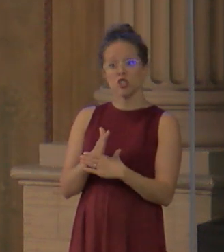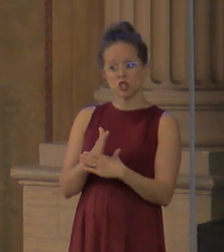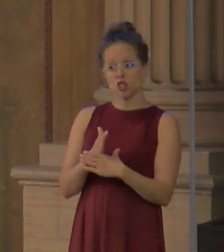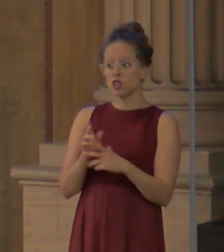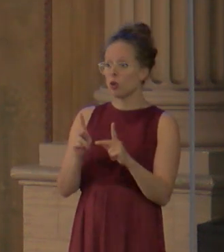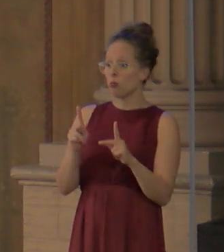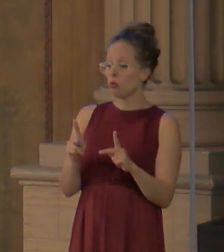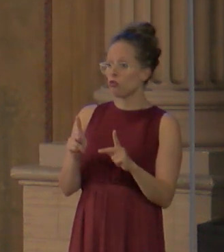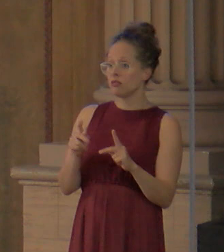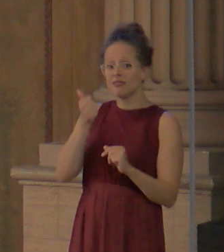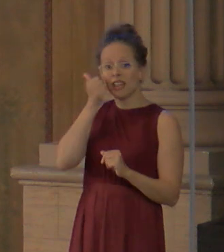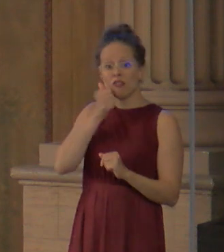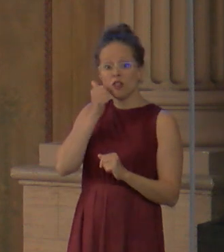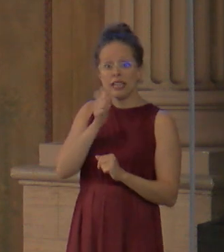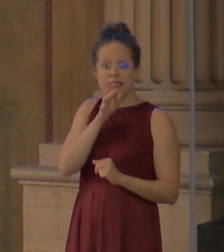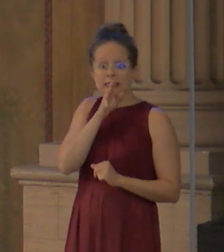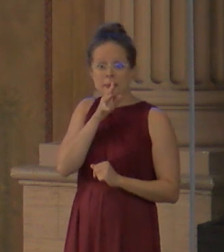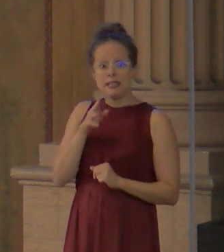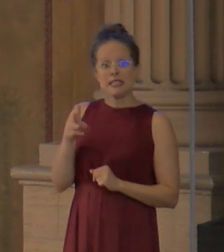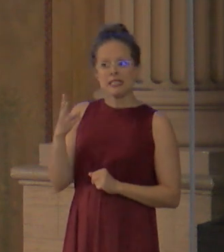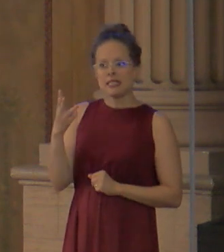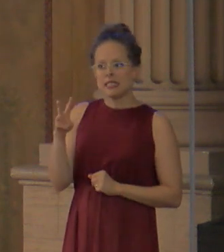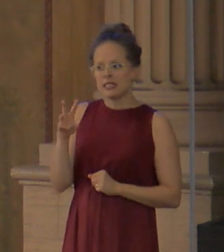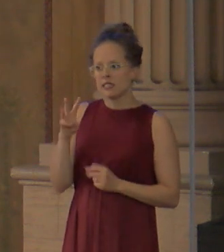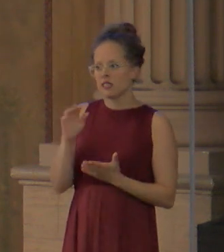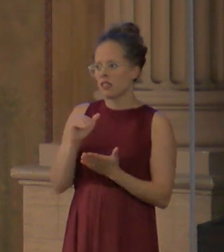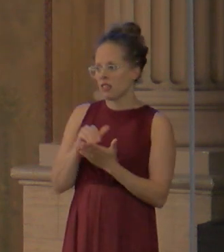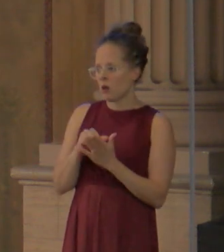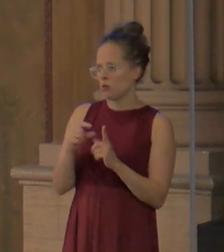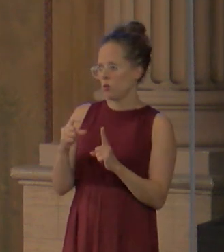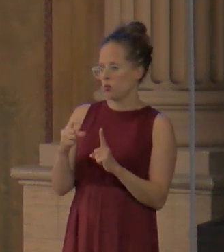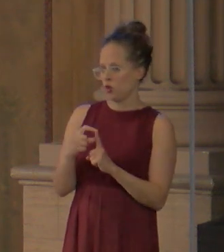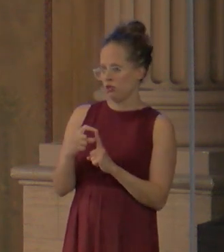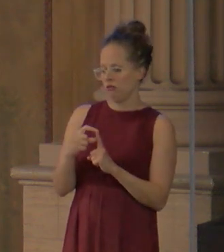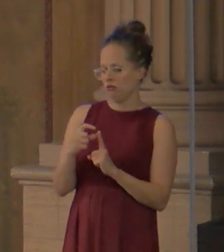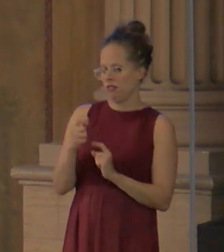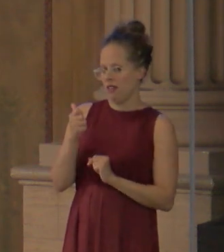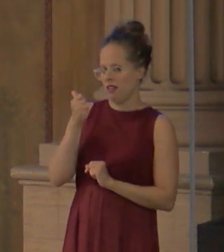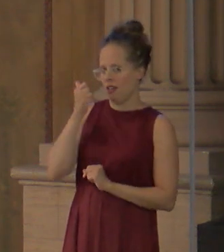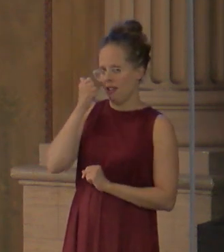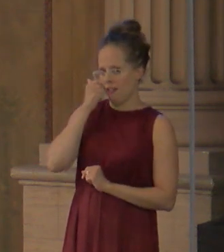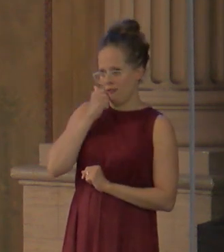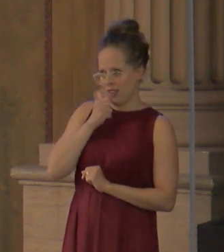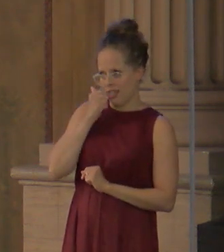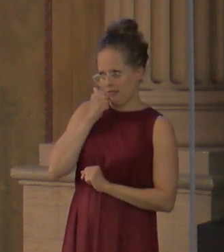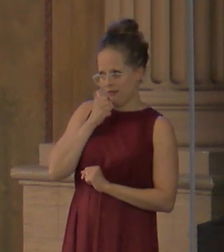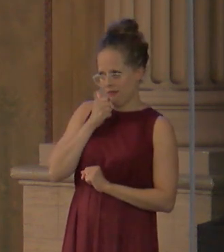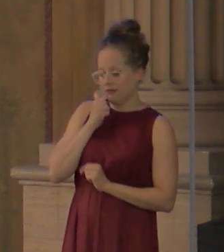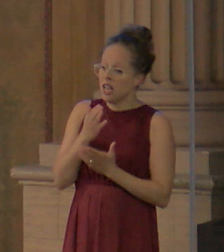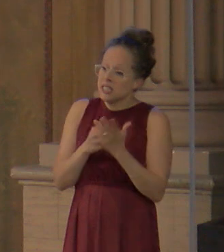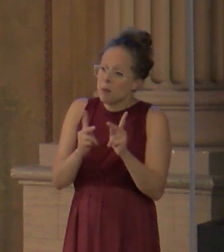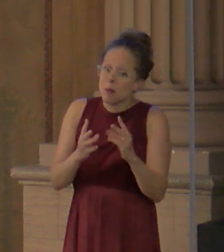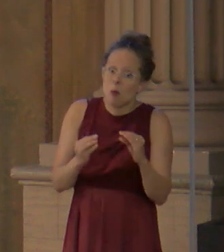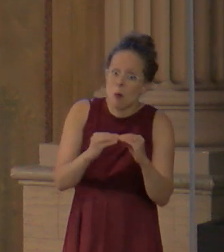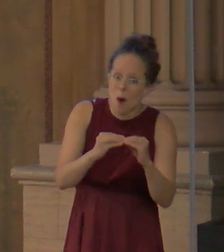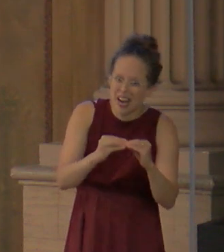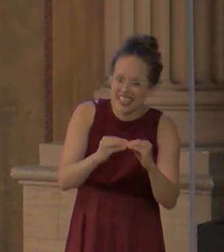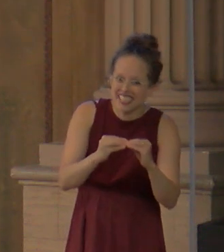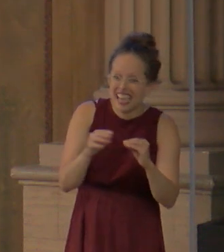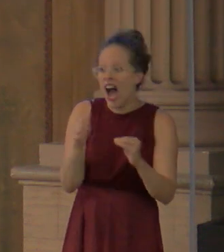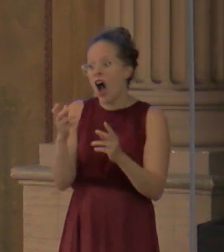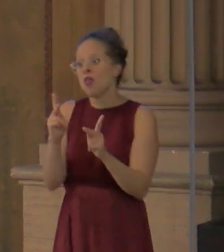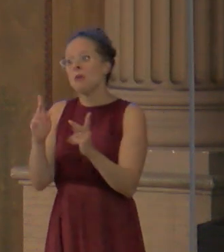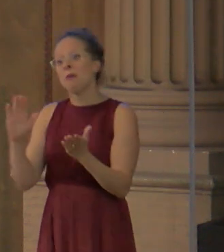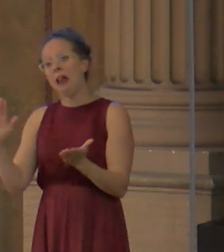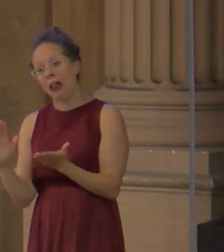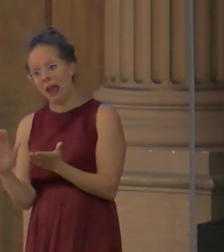average person speaks 16,000 words a day. Now, obviously, more for some, less for others, right?